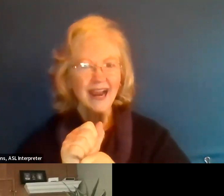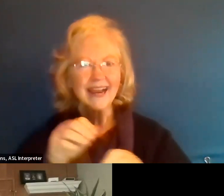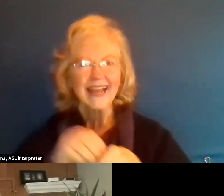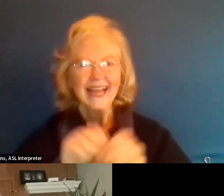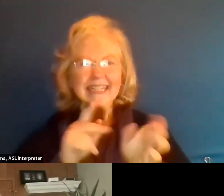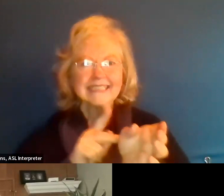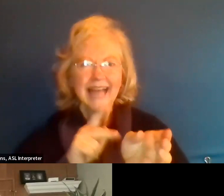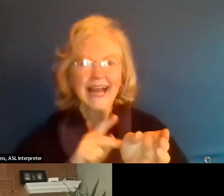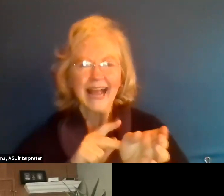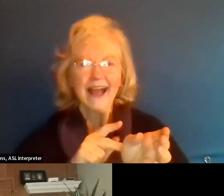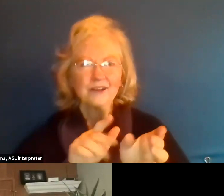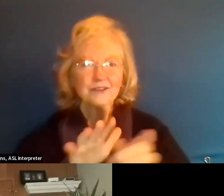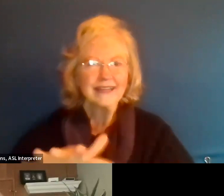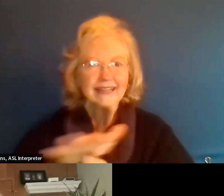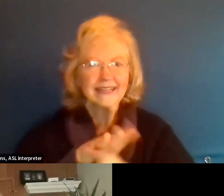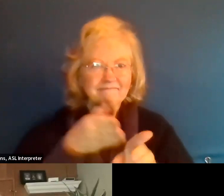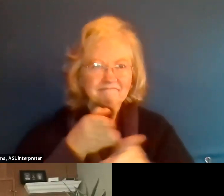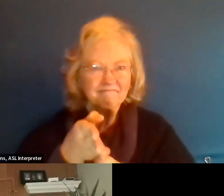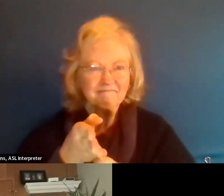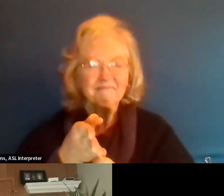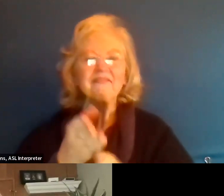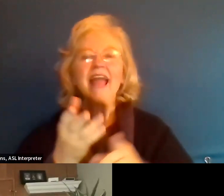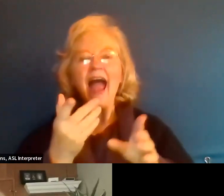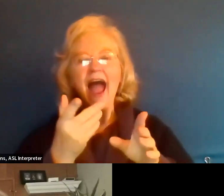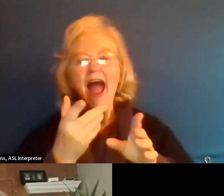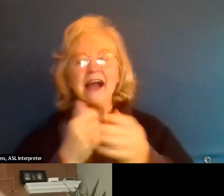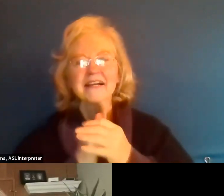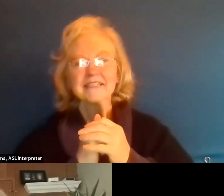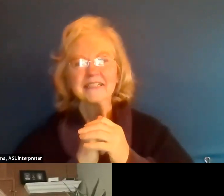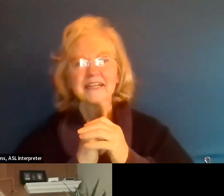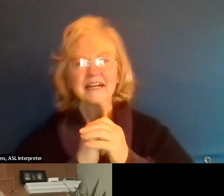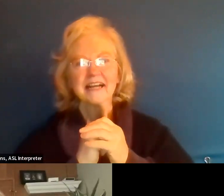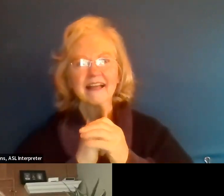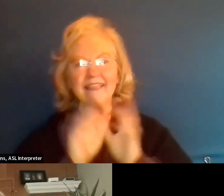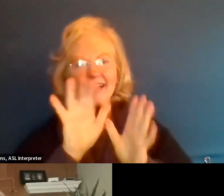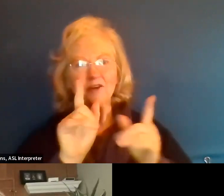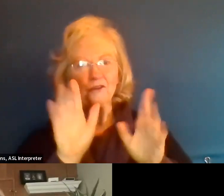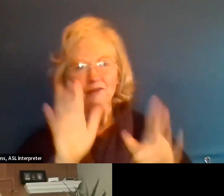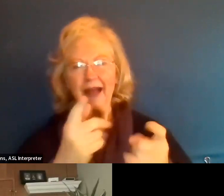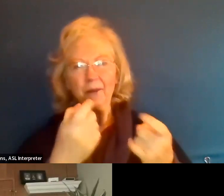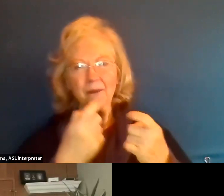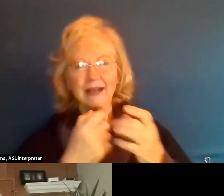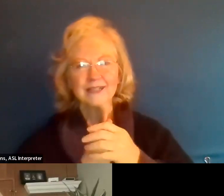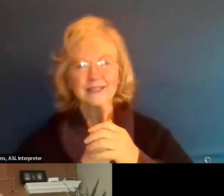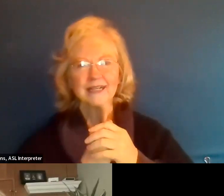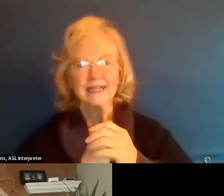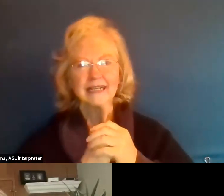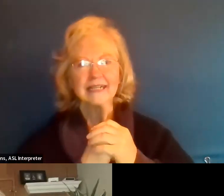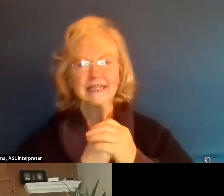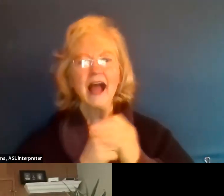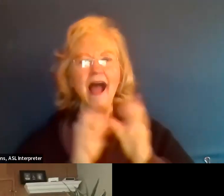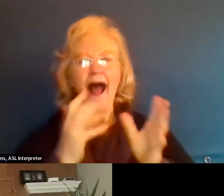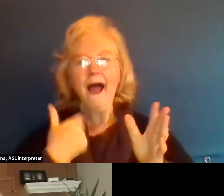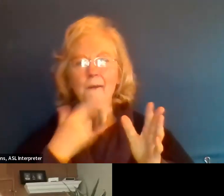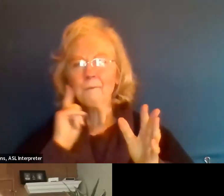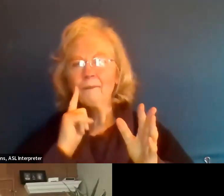psychiatric situation. And I mean, it's such a great question. I'll get back to you on